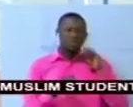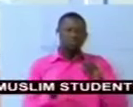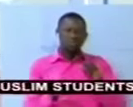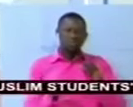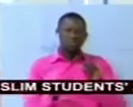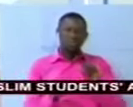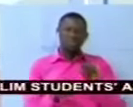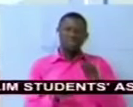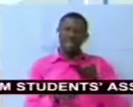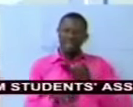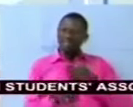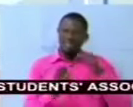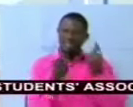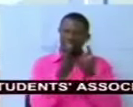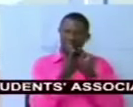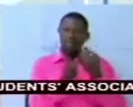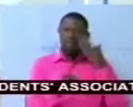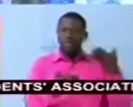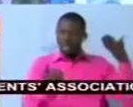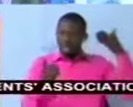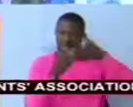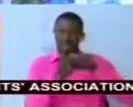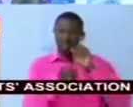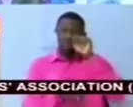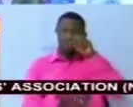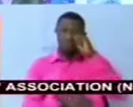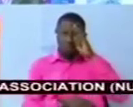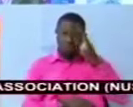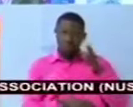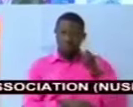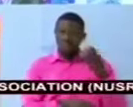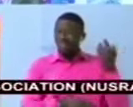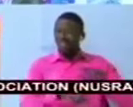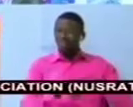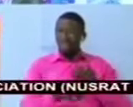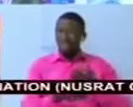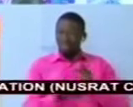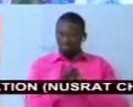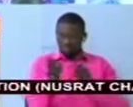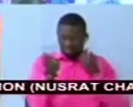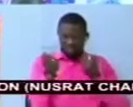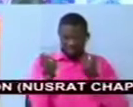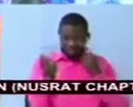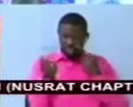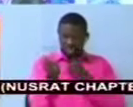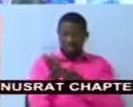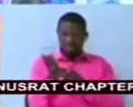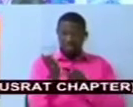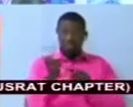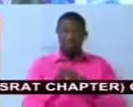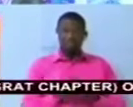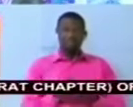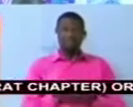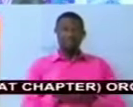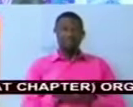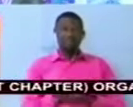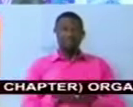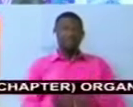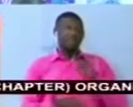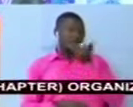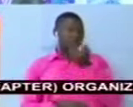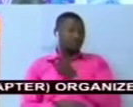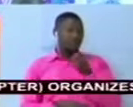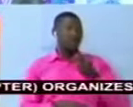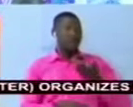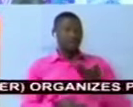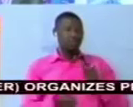at your home at that night? Banyo nyo na na and amening dara sen loho. Wa nyo nyo ame on dara. Yes, they were